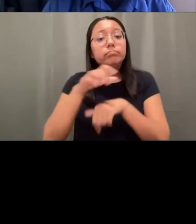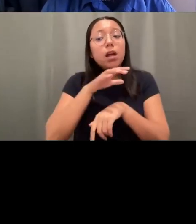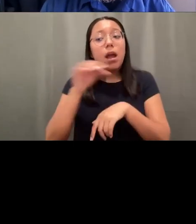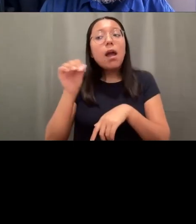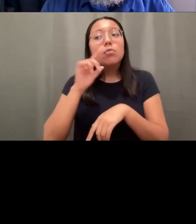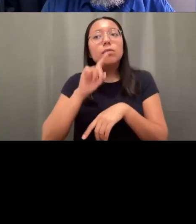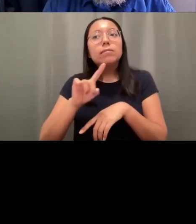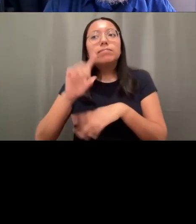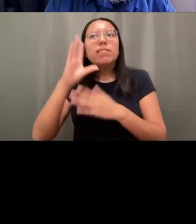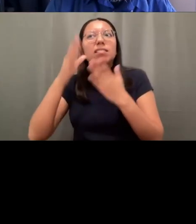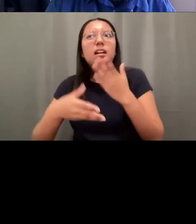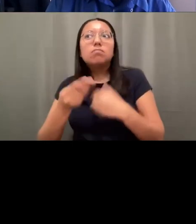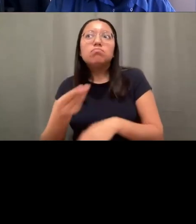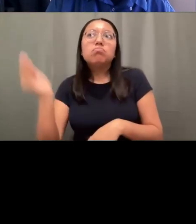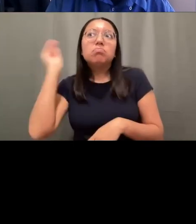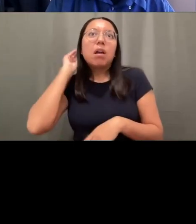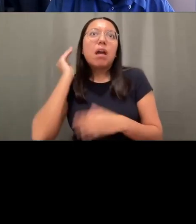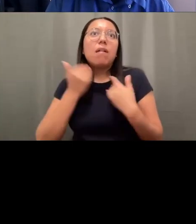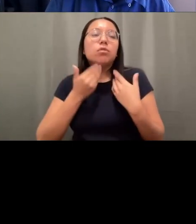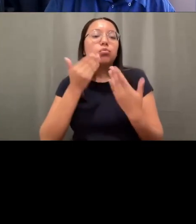or new ideas.